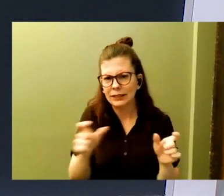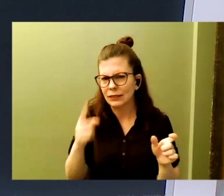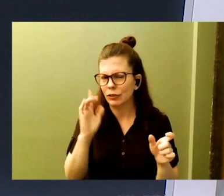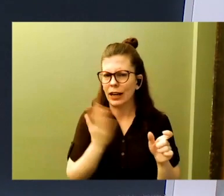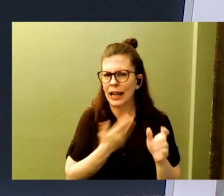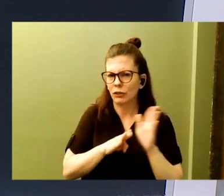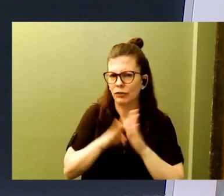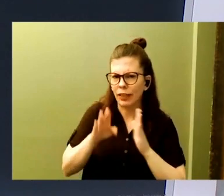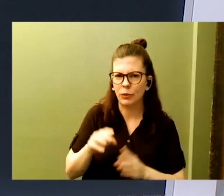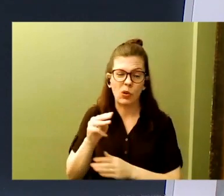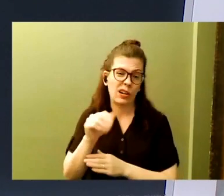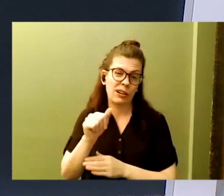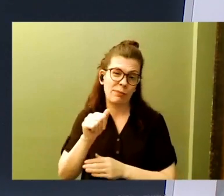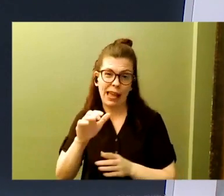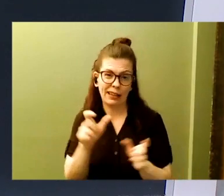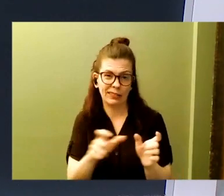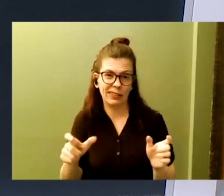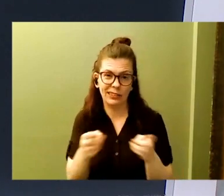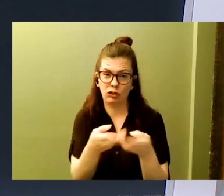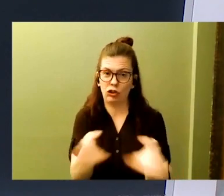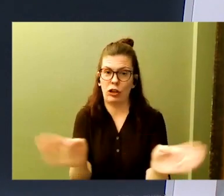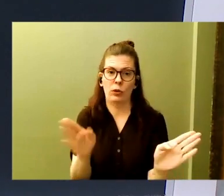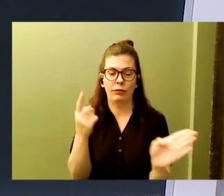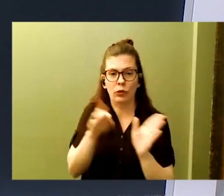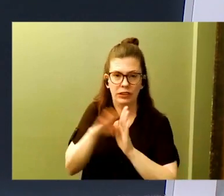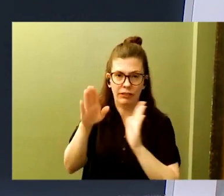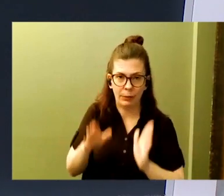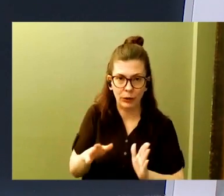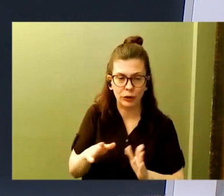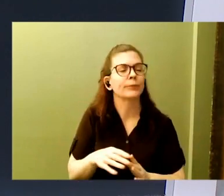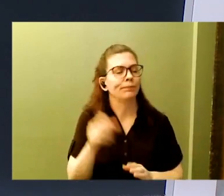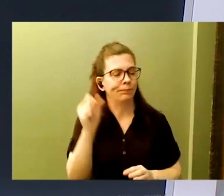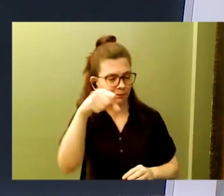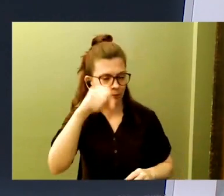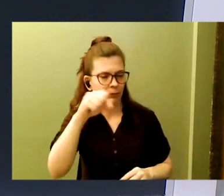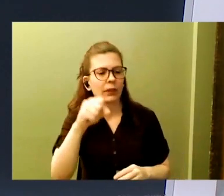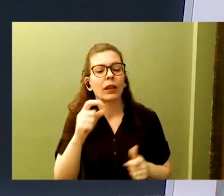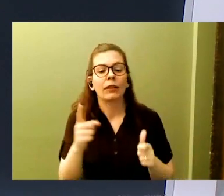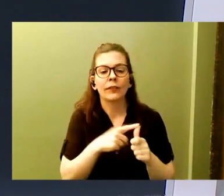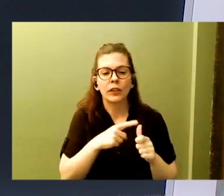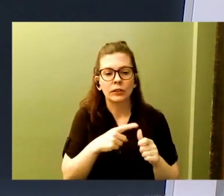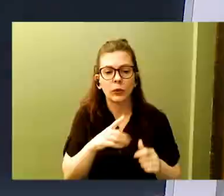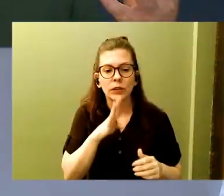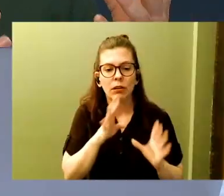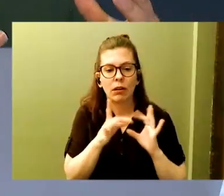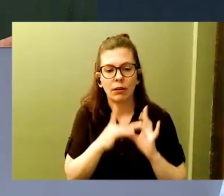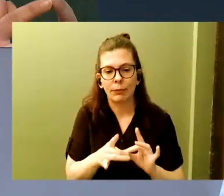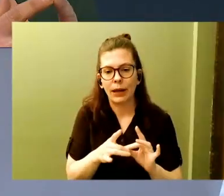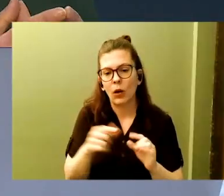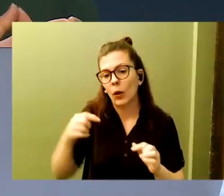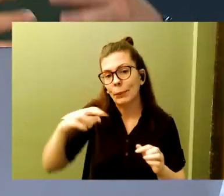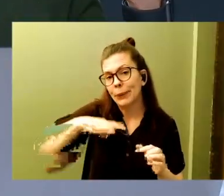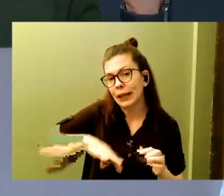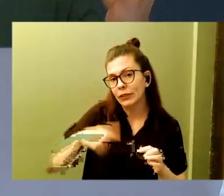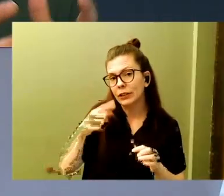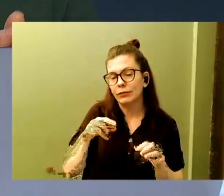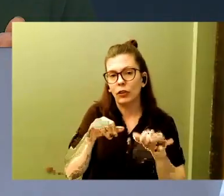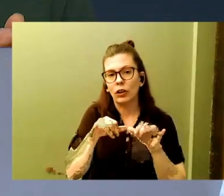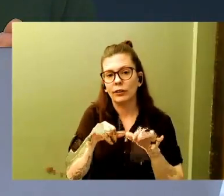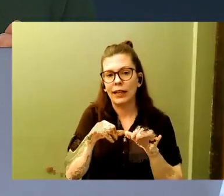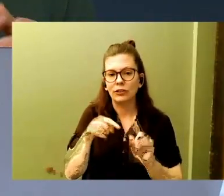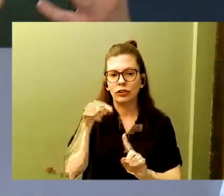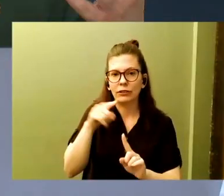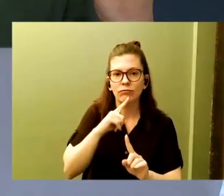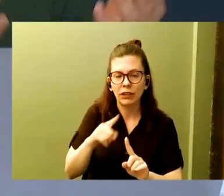in general for our developers? Awesome. So first, we can talk about like the benefits in general of having Apple